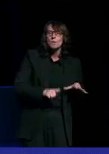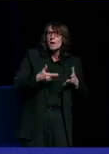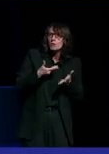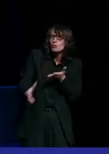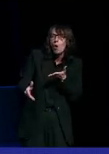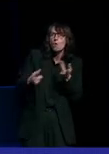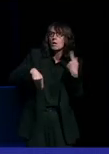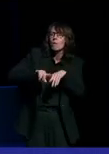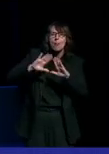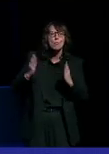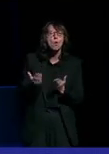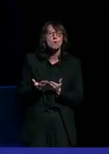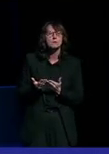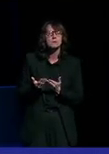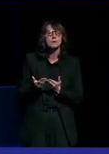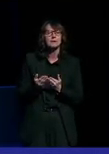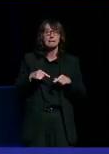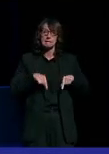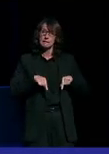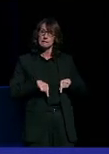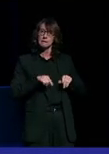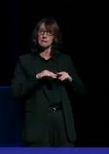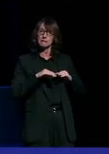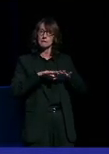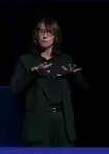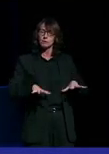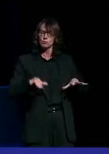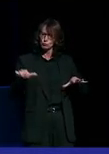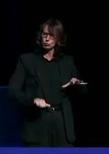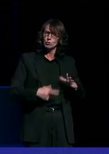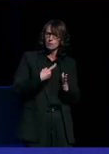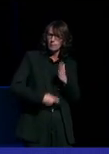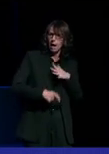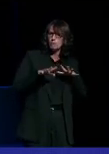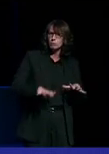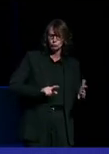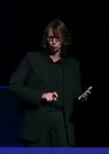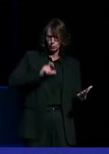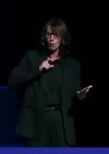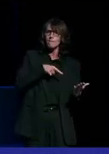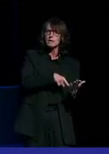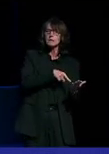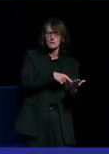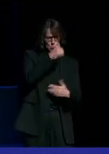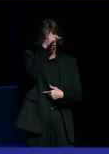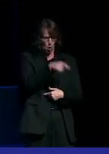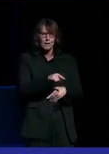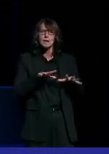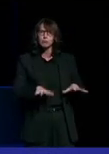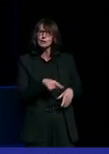world. And here at home, we should be able to buy British with confidence and with pride. But